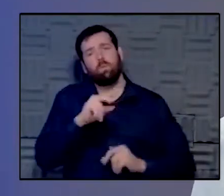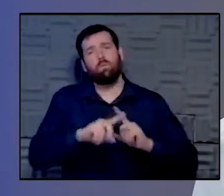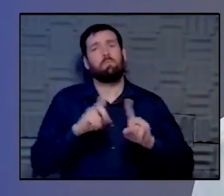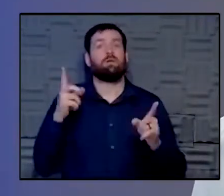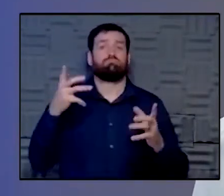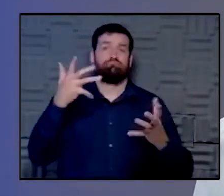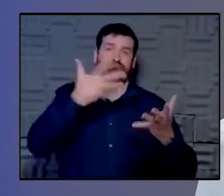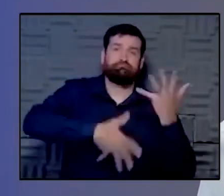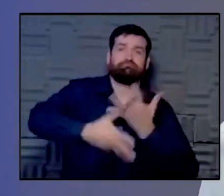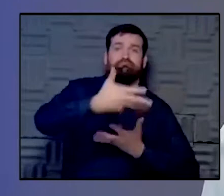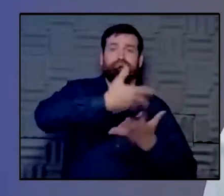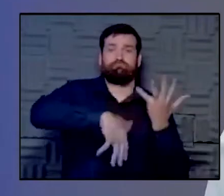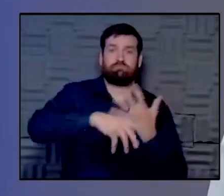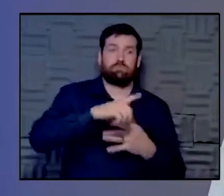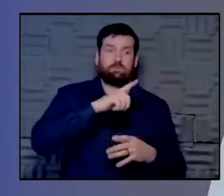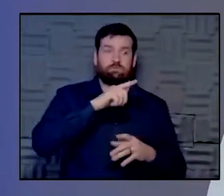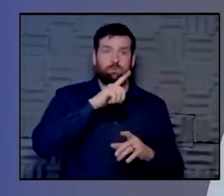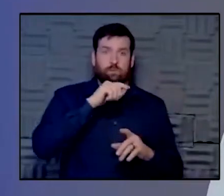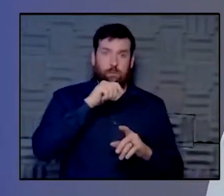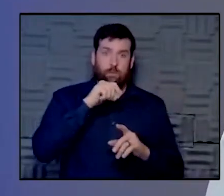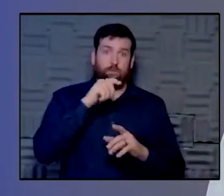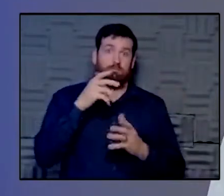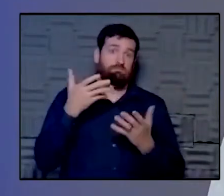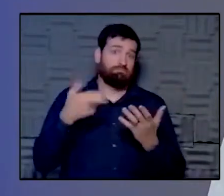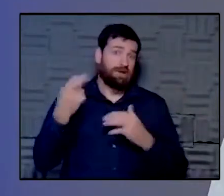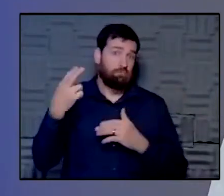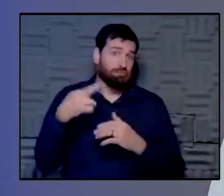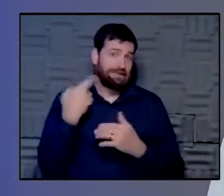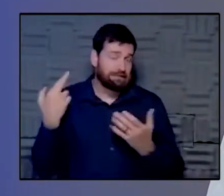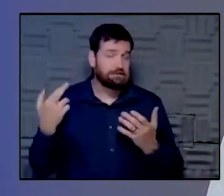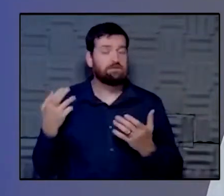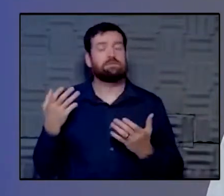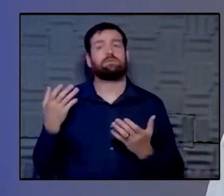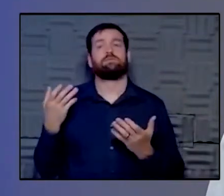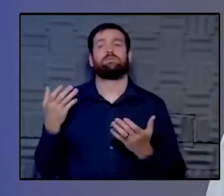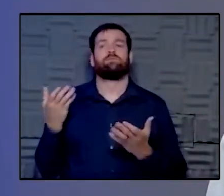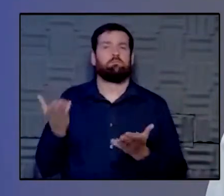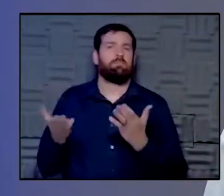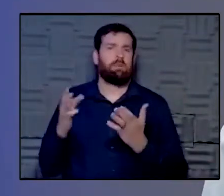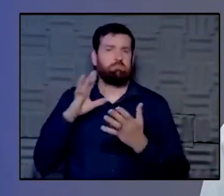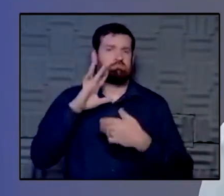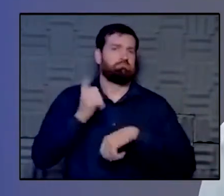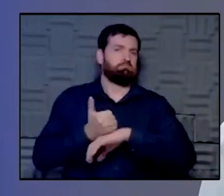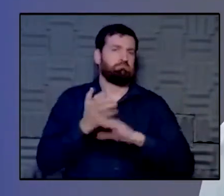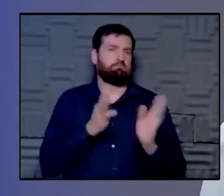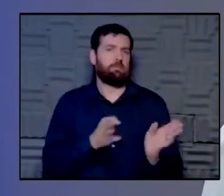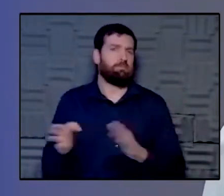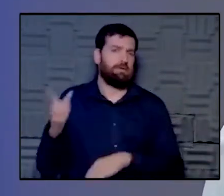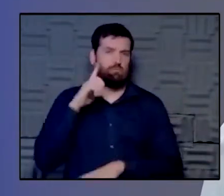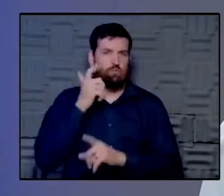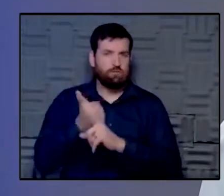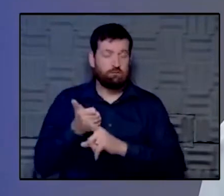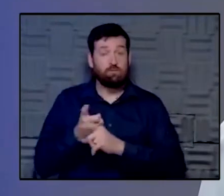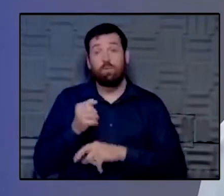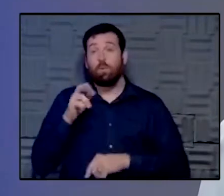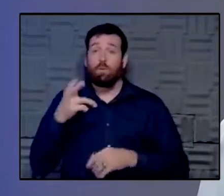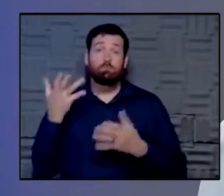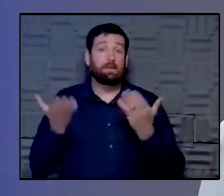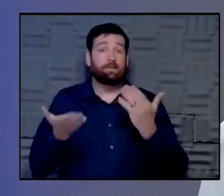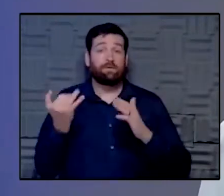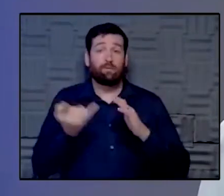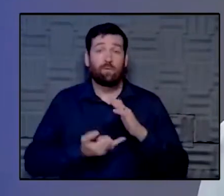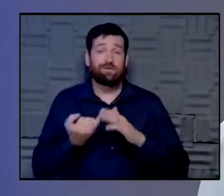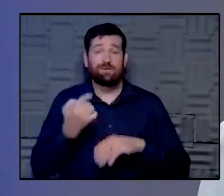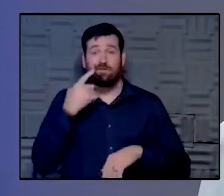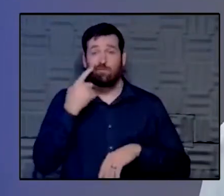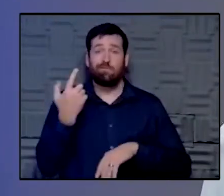to be interacting with somebody that you know is at higher risk, you may be able to develop a plan for yourself, where it is maybe a quarantine for